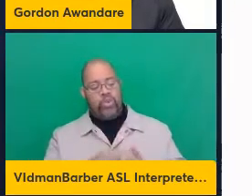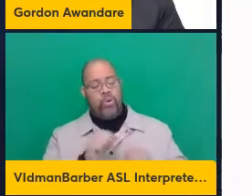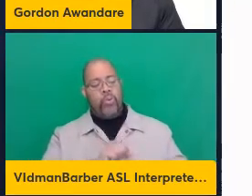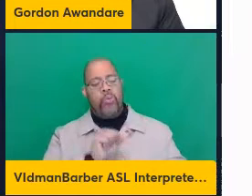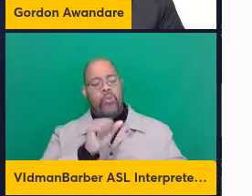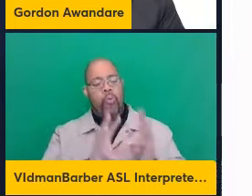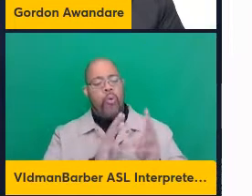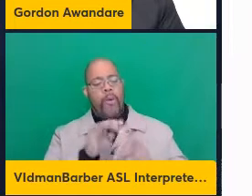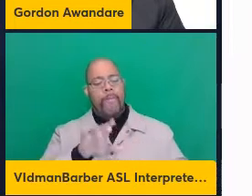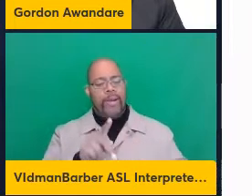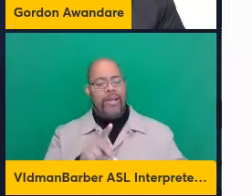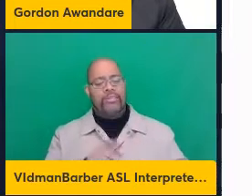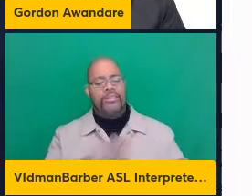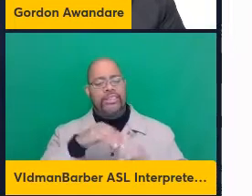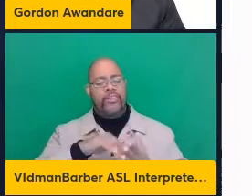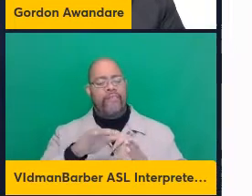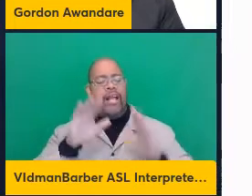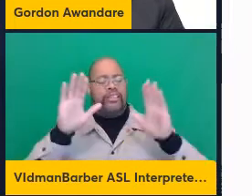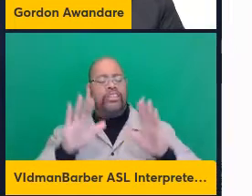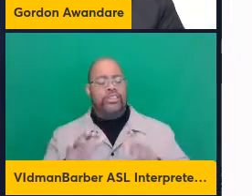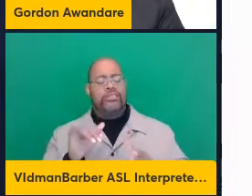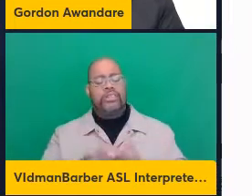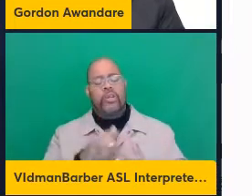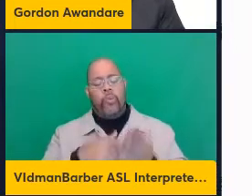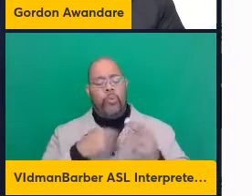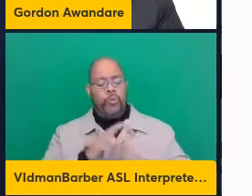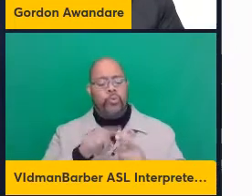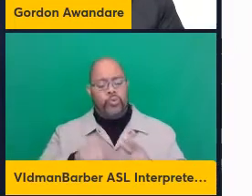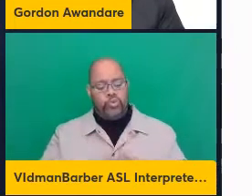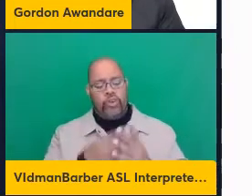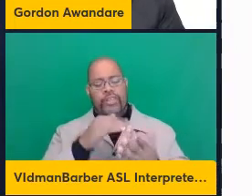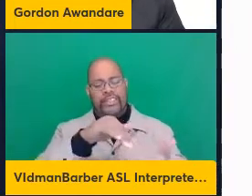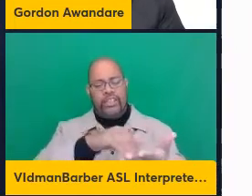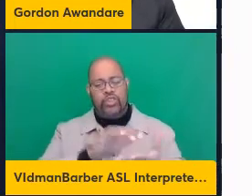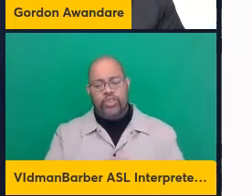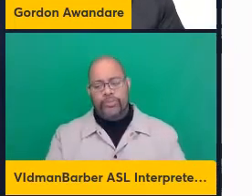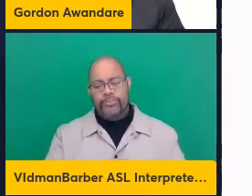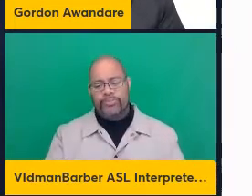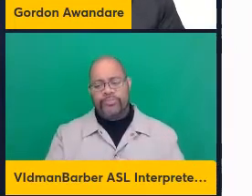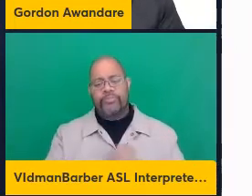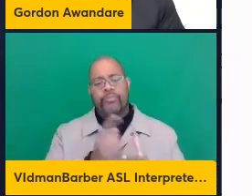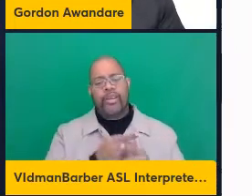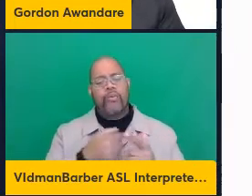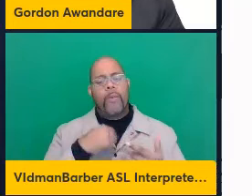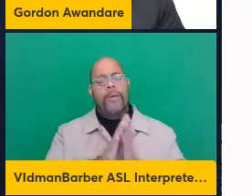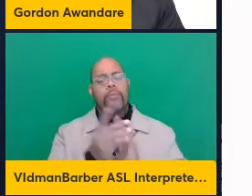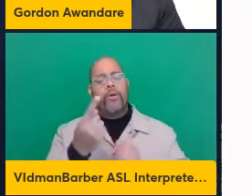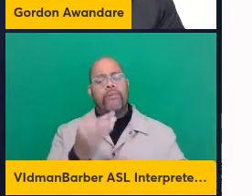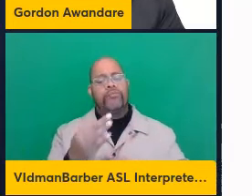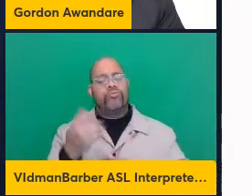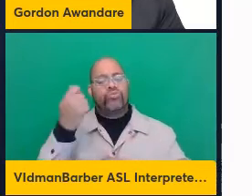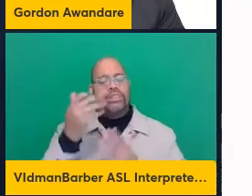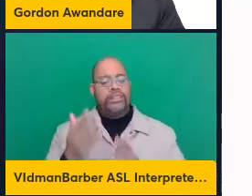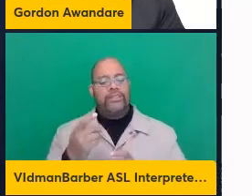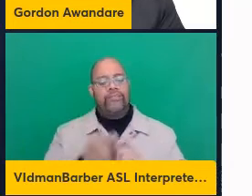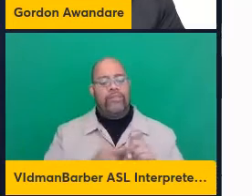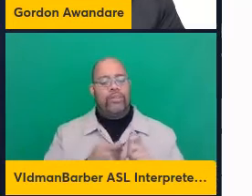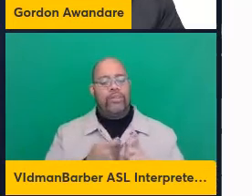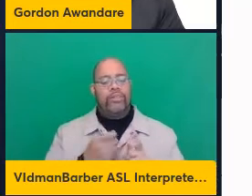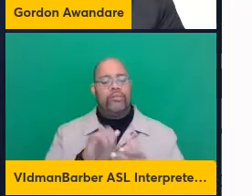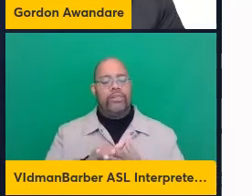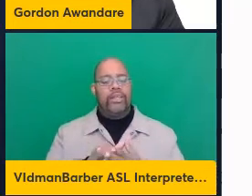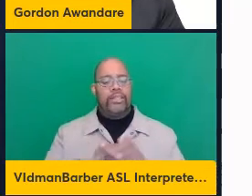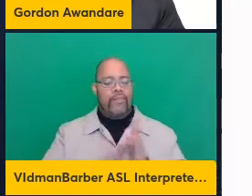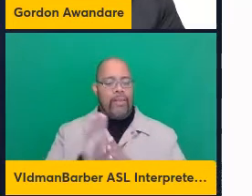Bank African Centers of Excellence project, which is what we used to start the center. Then we became one of the grantees for the Deltas Africa